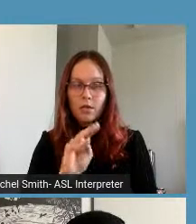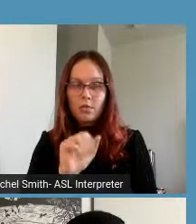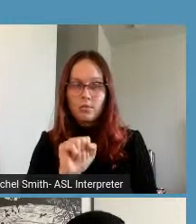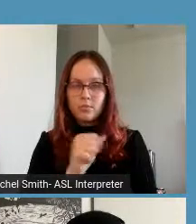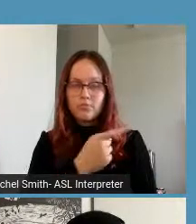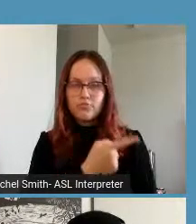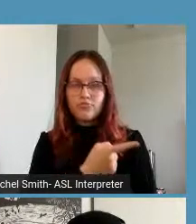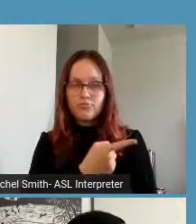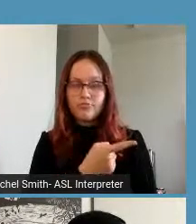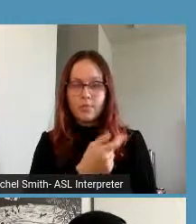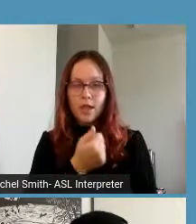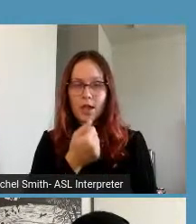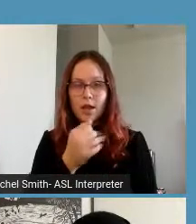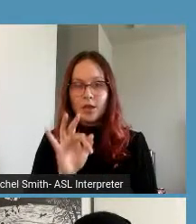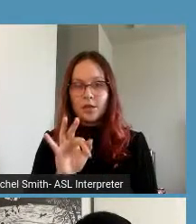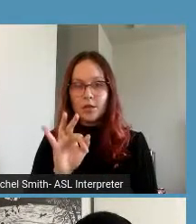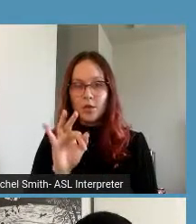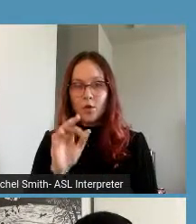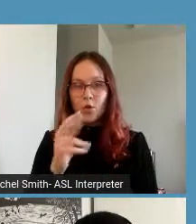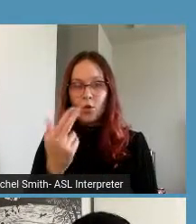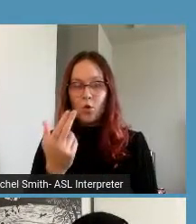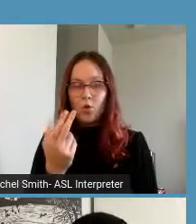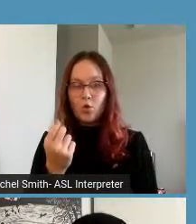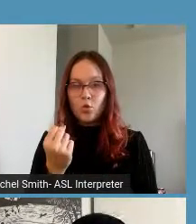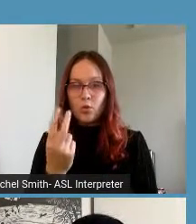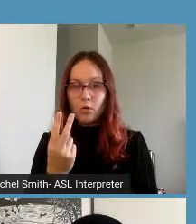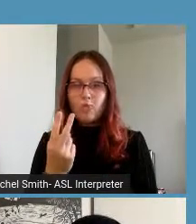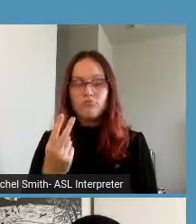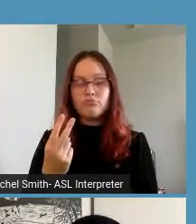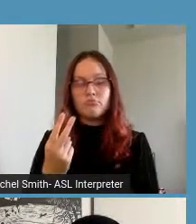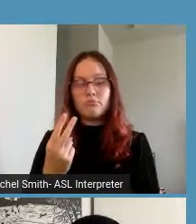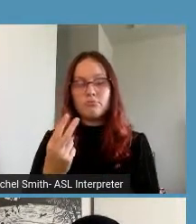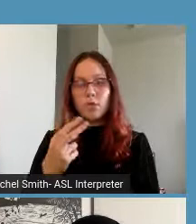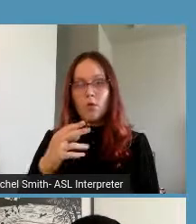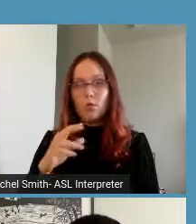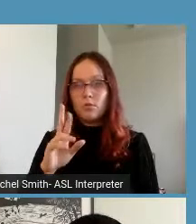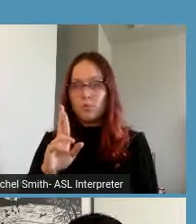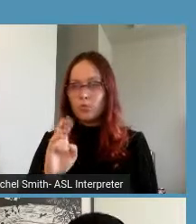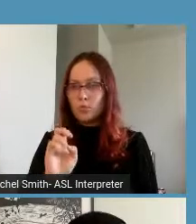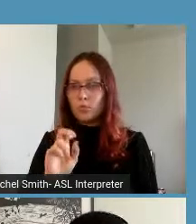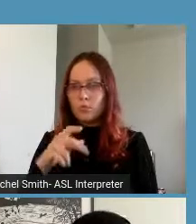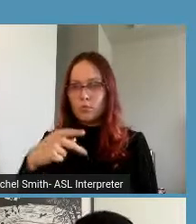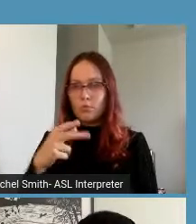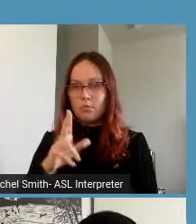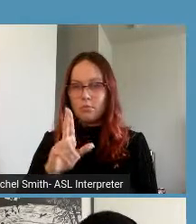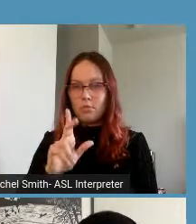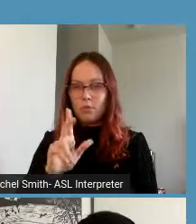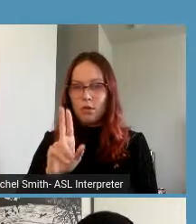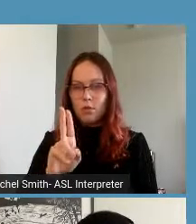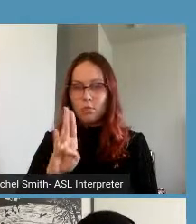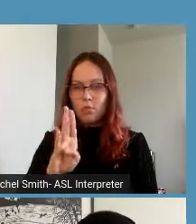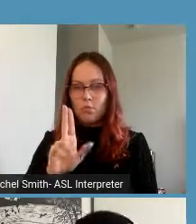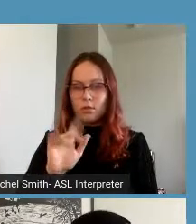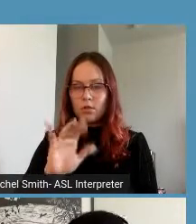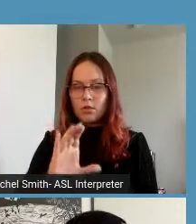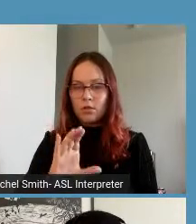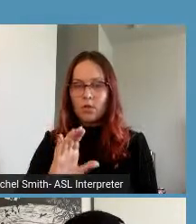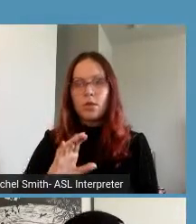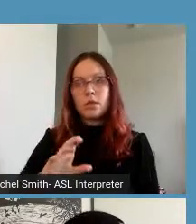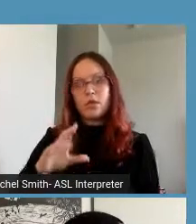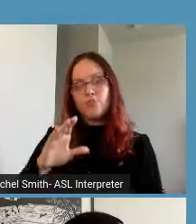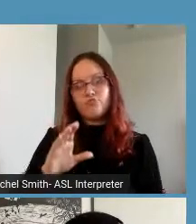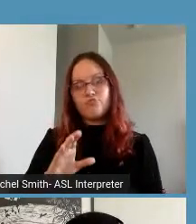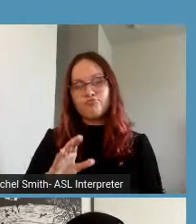1912 Republican Convention. And you can see the Votes for Women flag draped on the door of this car, and Jane Addams is in the front seat